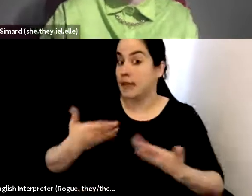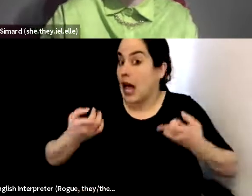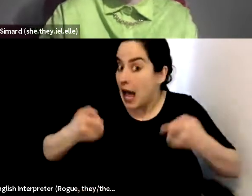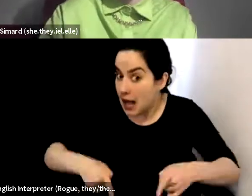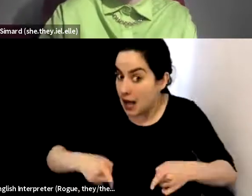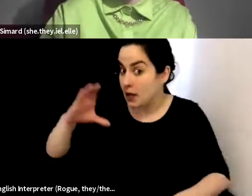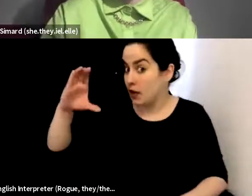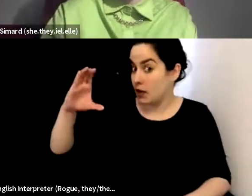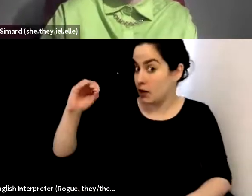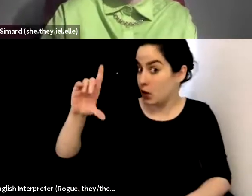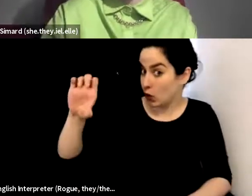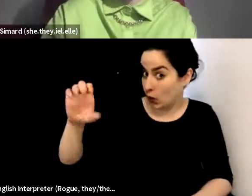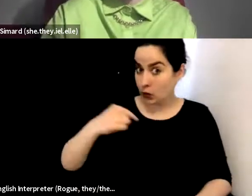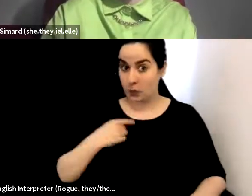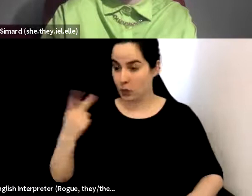together,